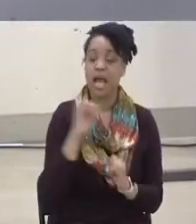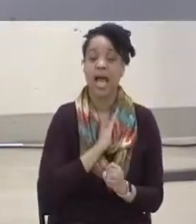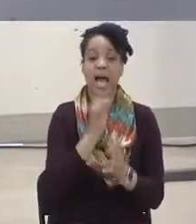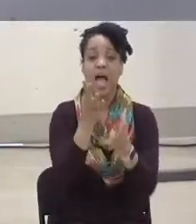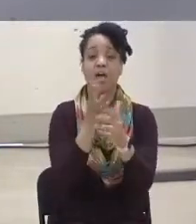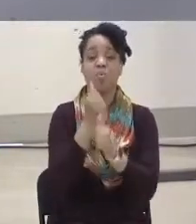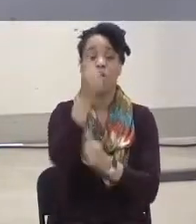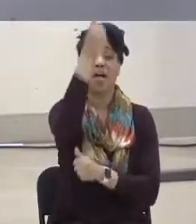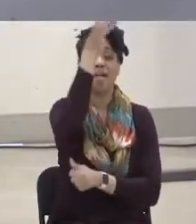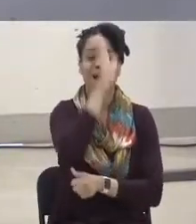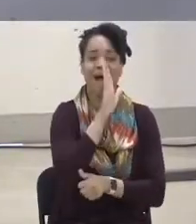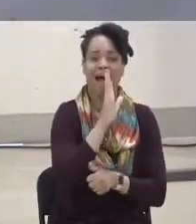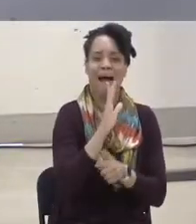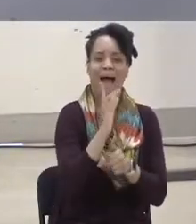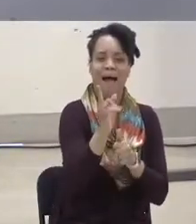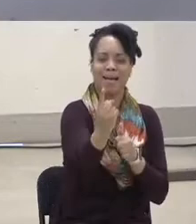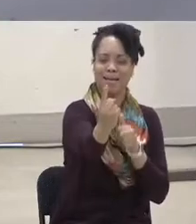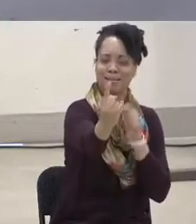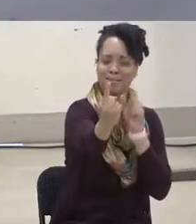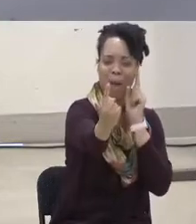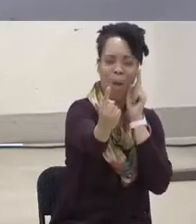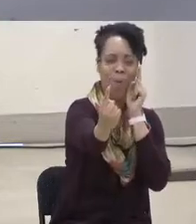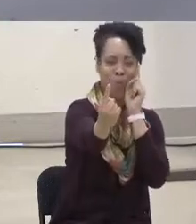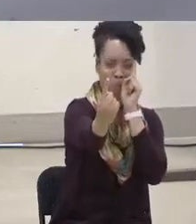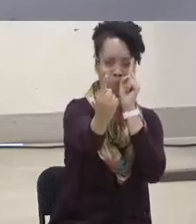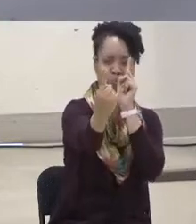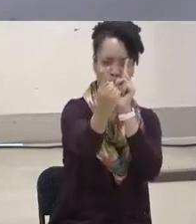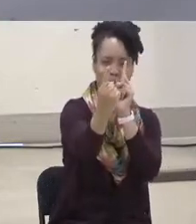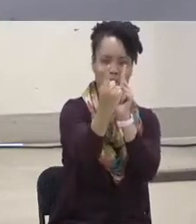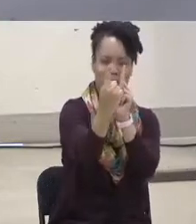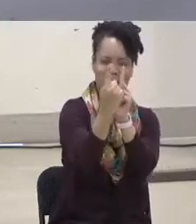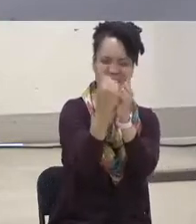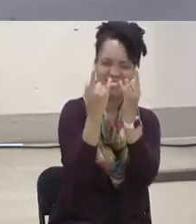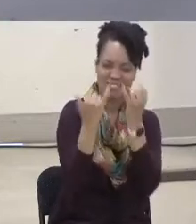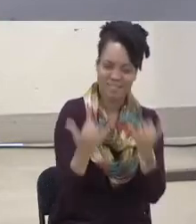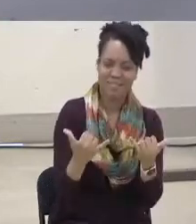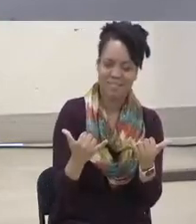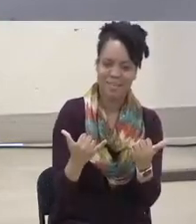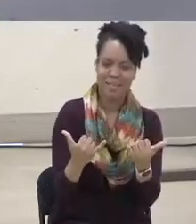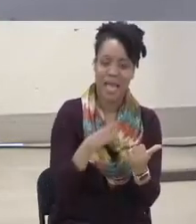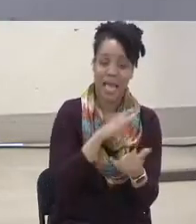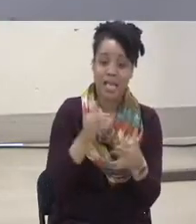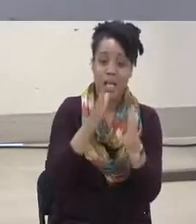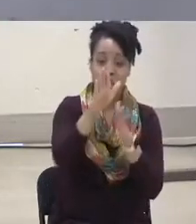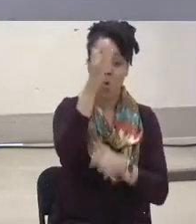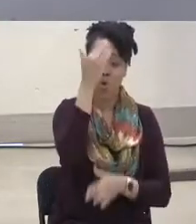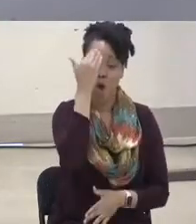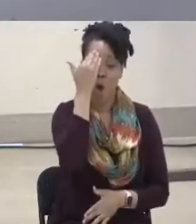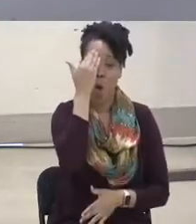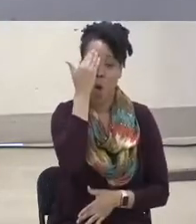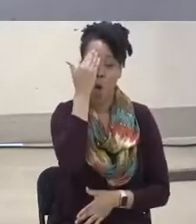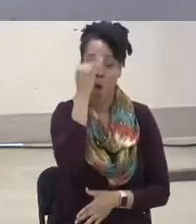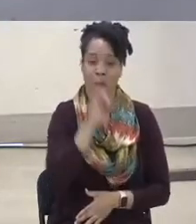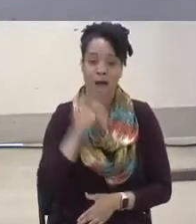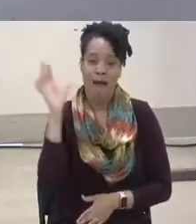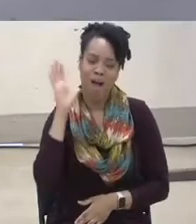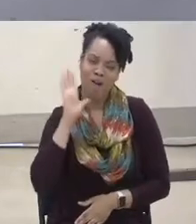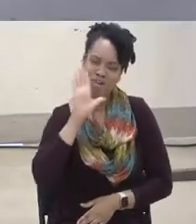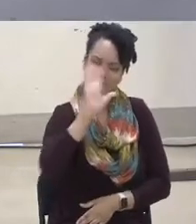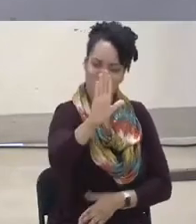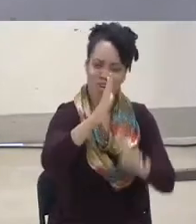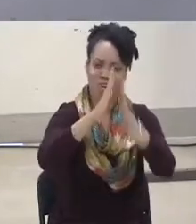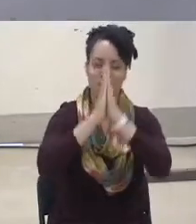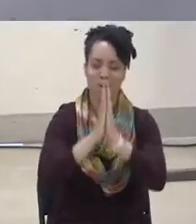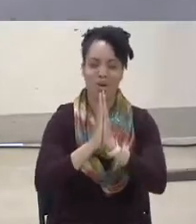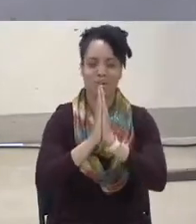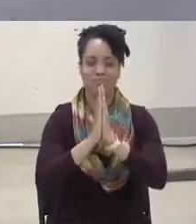to meet you tonight quiero que Dios diga presente hoy and let you know I heard your prayer, y que te deje saber,